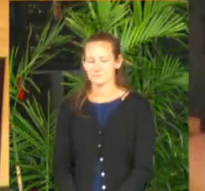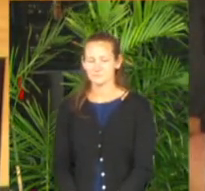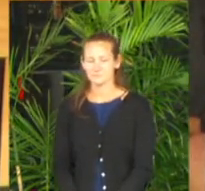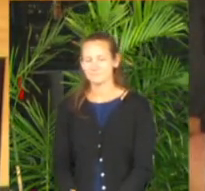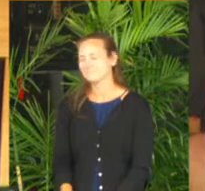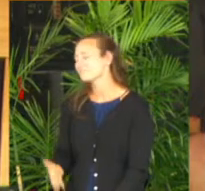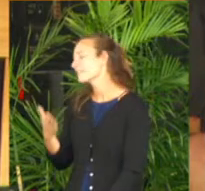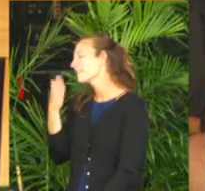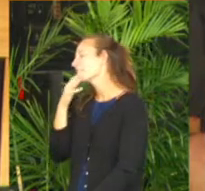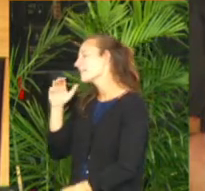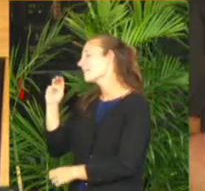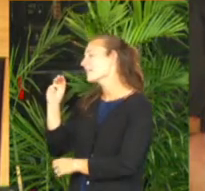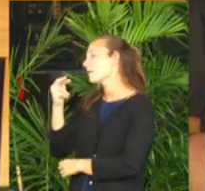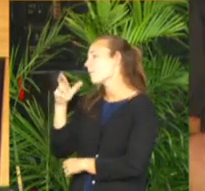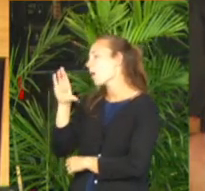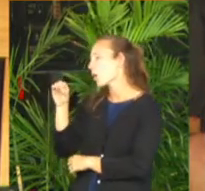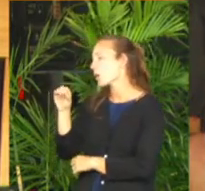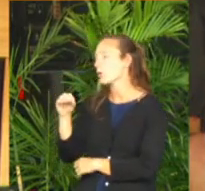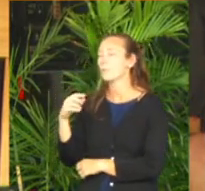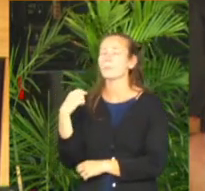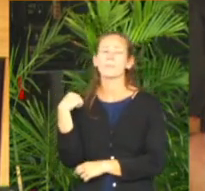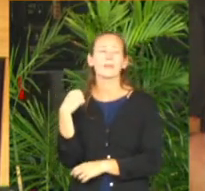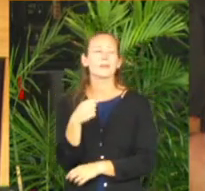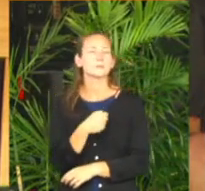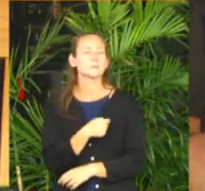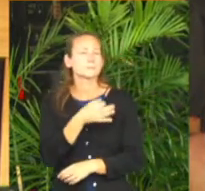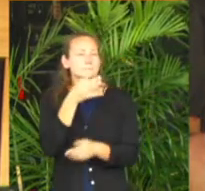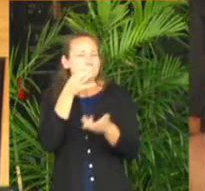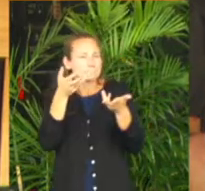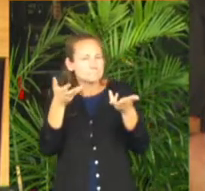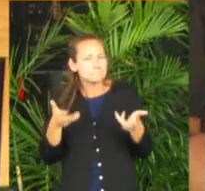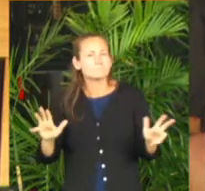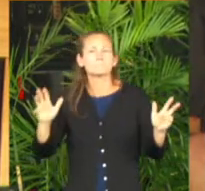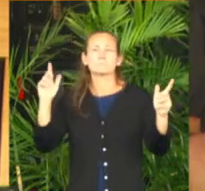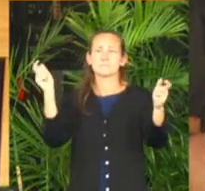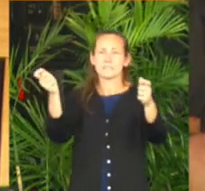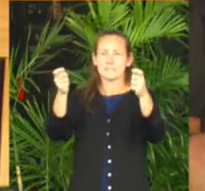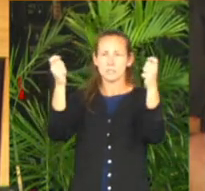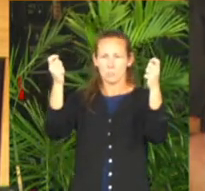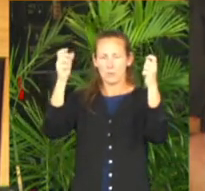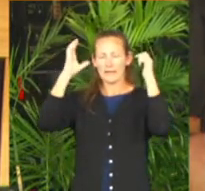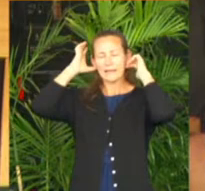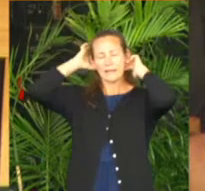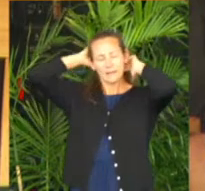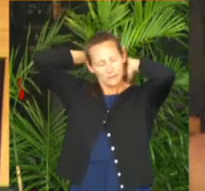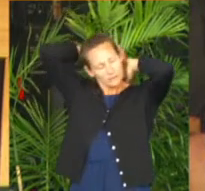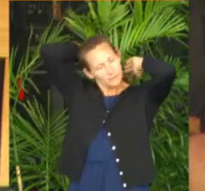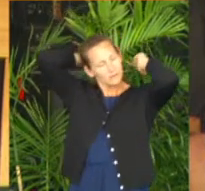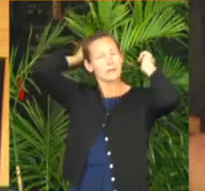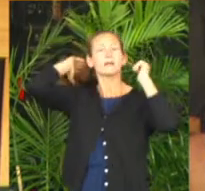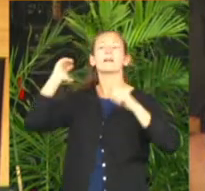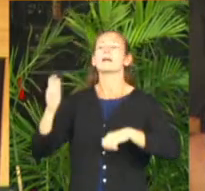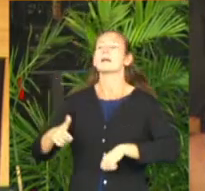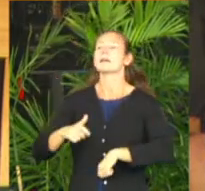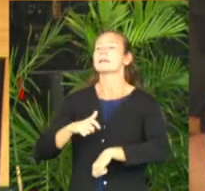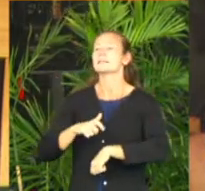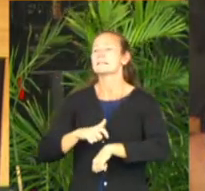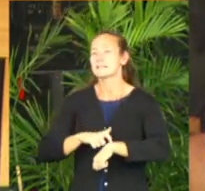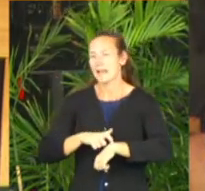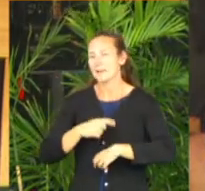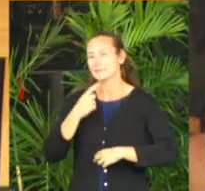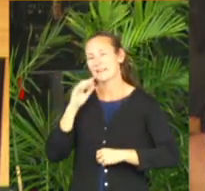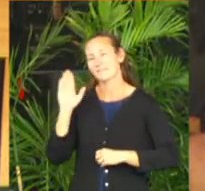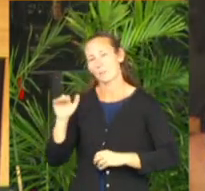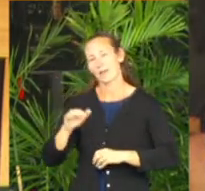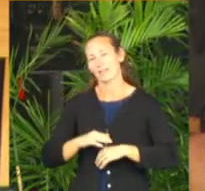Thank you, Margot. As we come to the close of commencement ceremony, it's time to bid you a fond